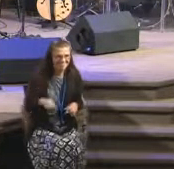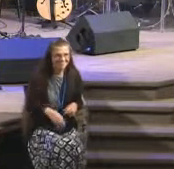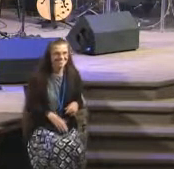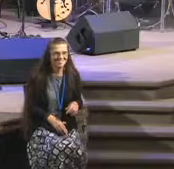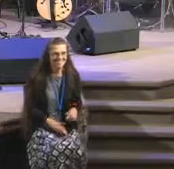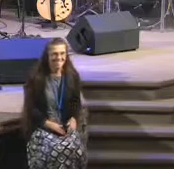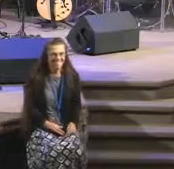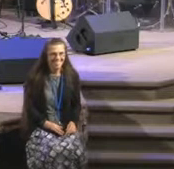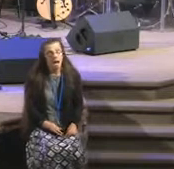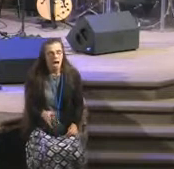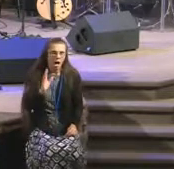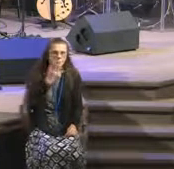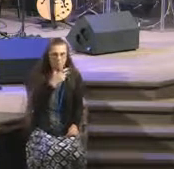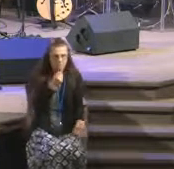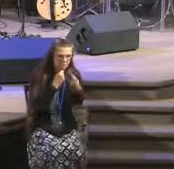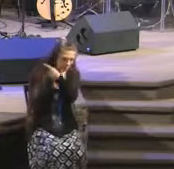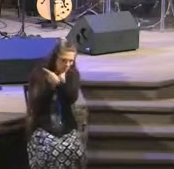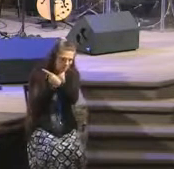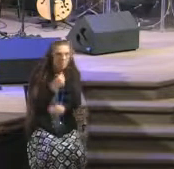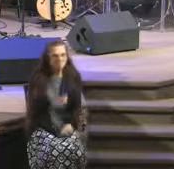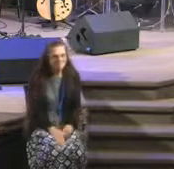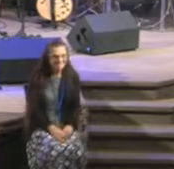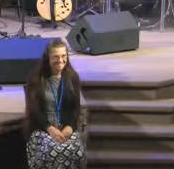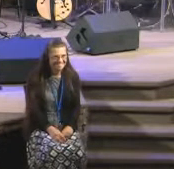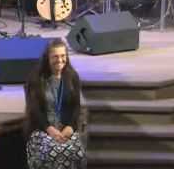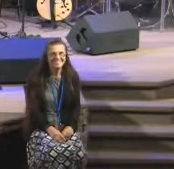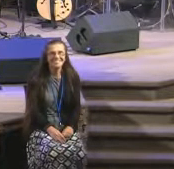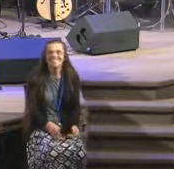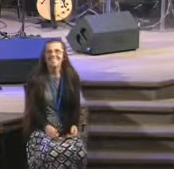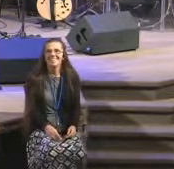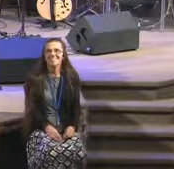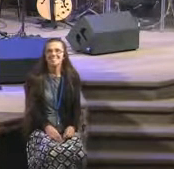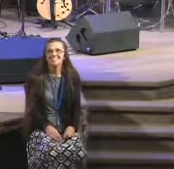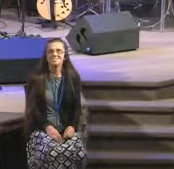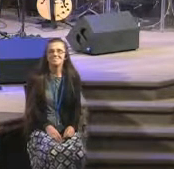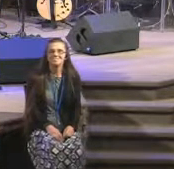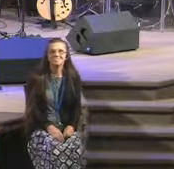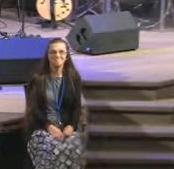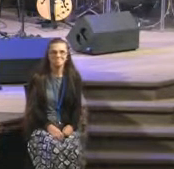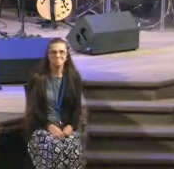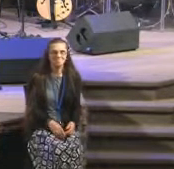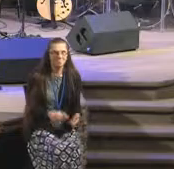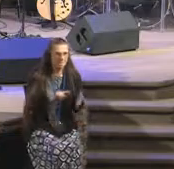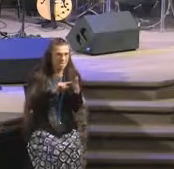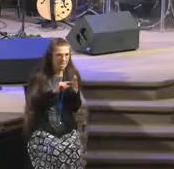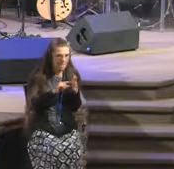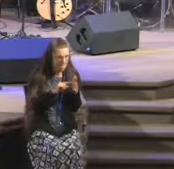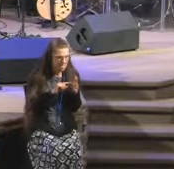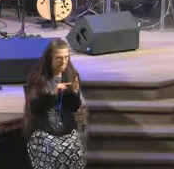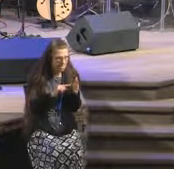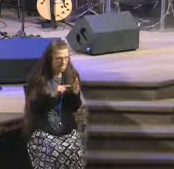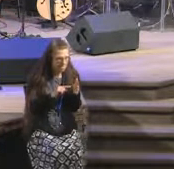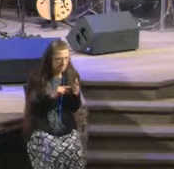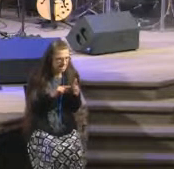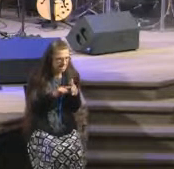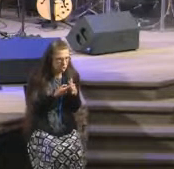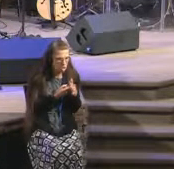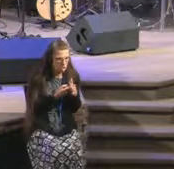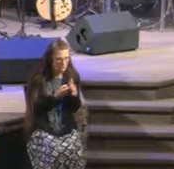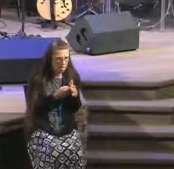because I have gotten to that age. Hallelujah. In Ezekiel, chapter 22, starting in verse